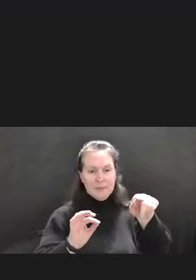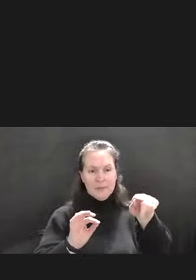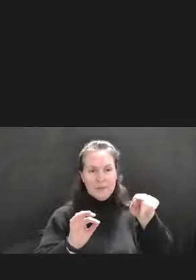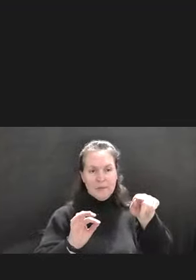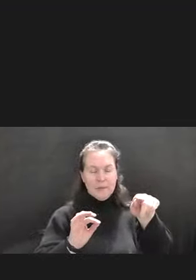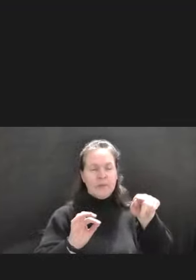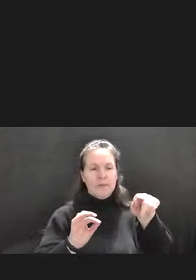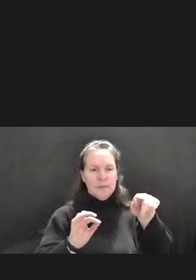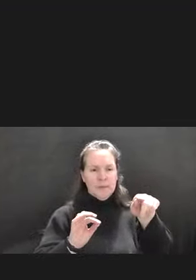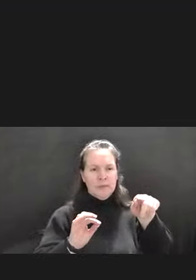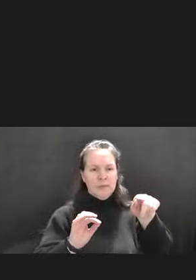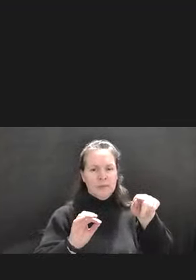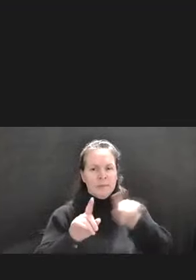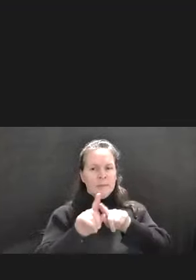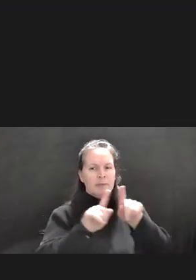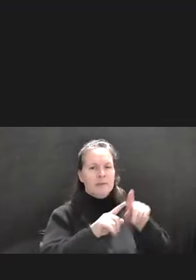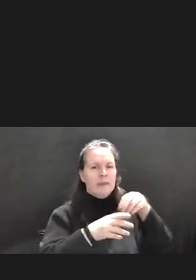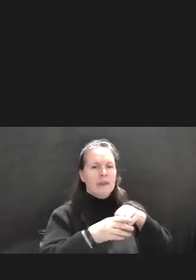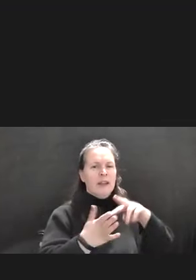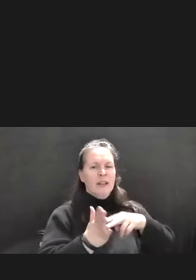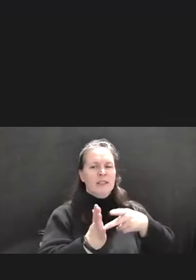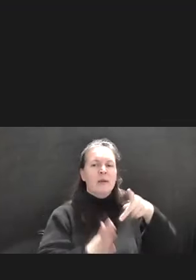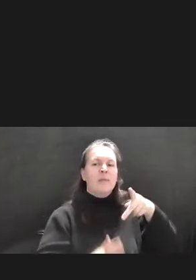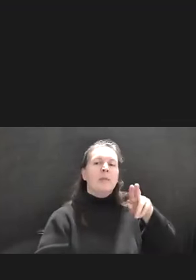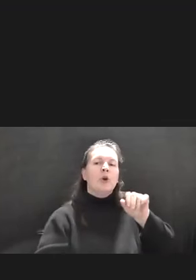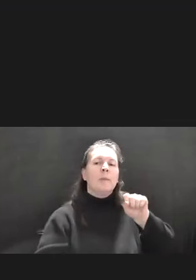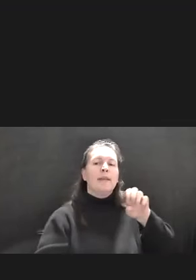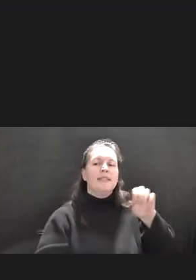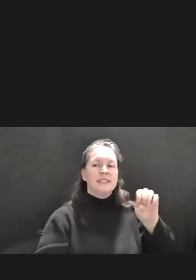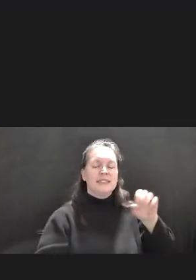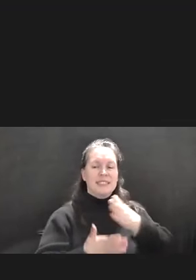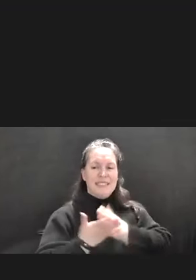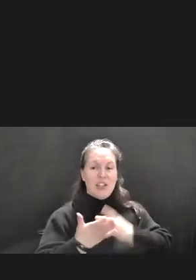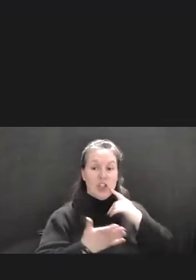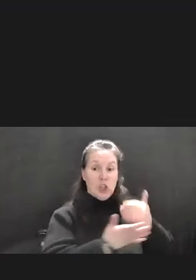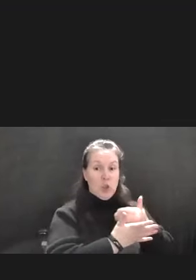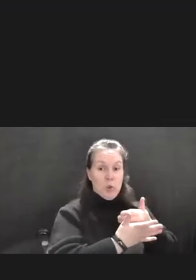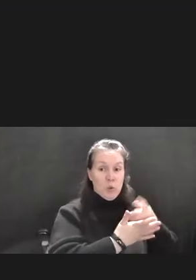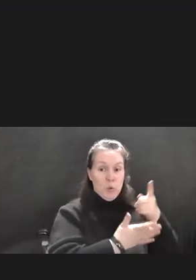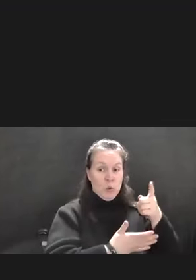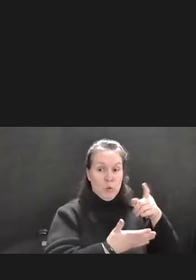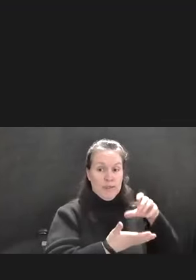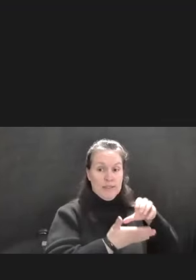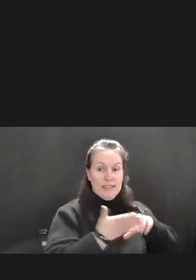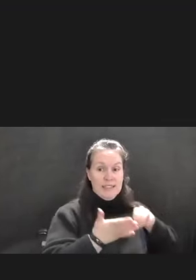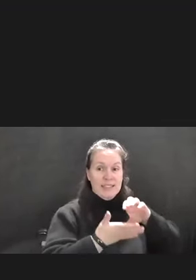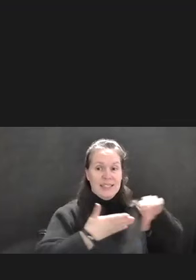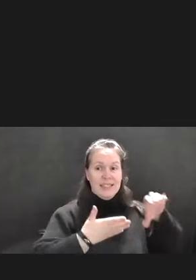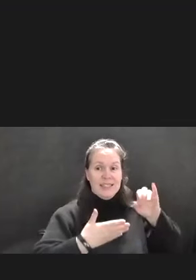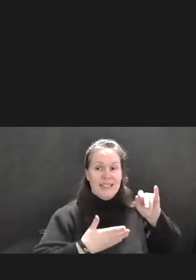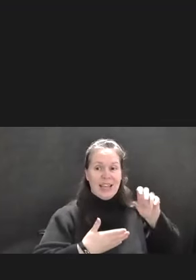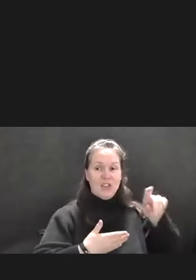the purpose section in 700, the very first new section. And so it just made me think that